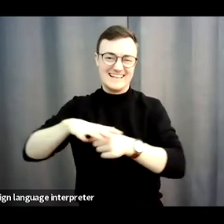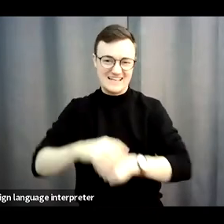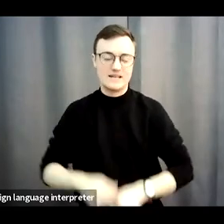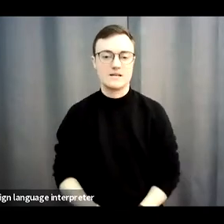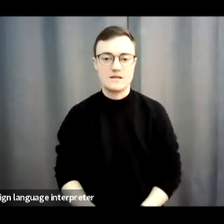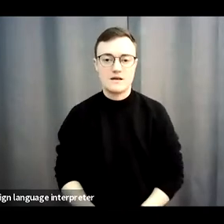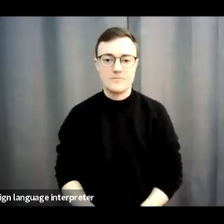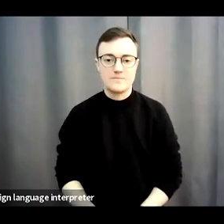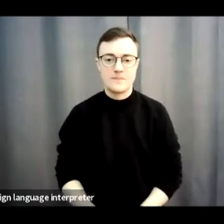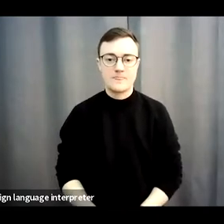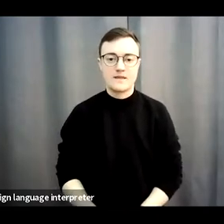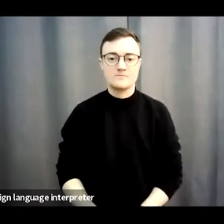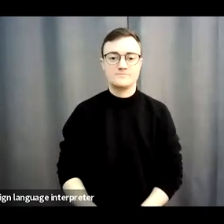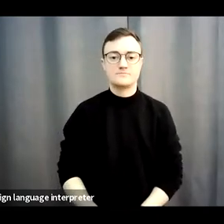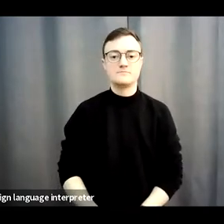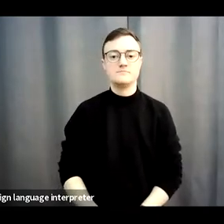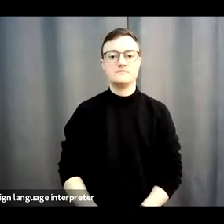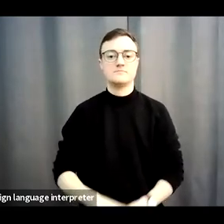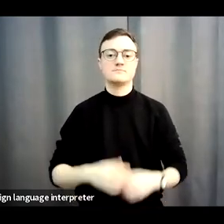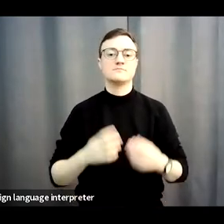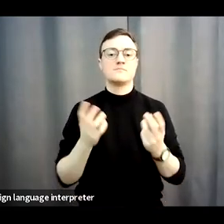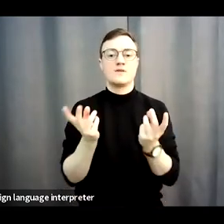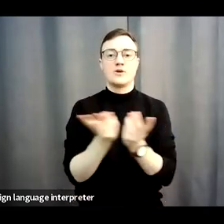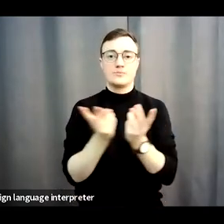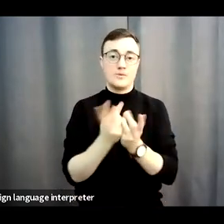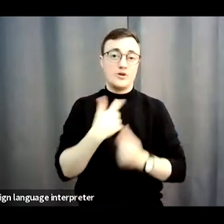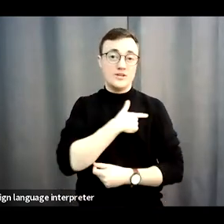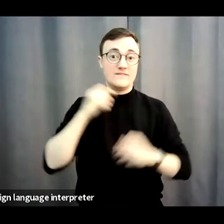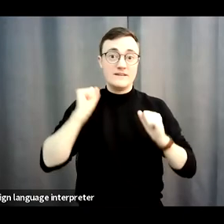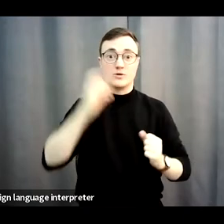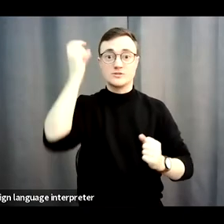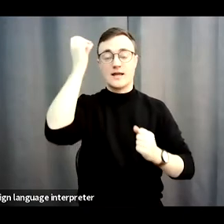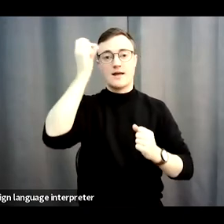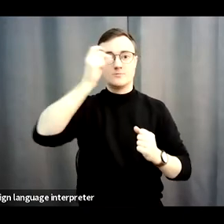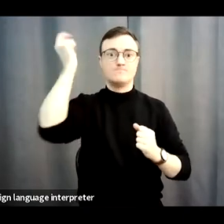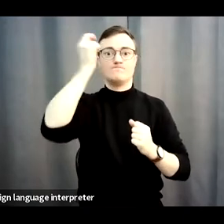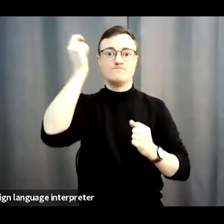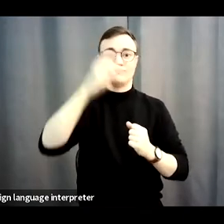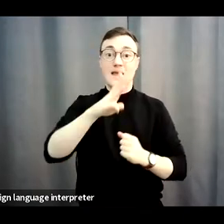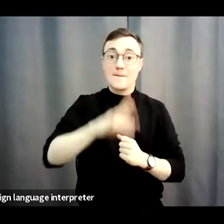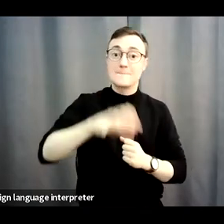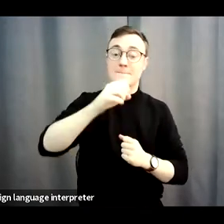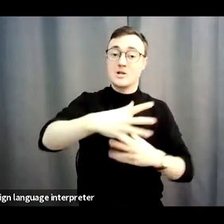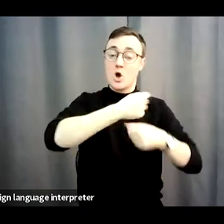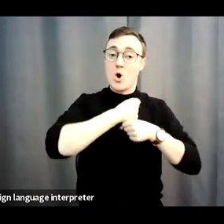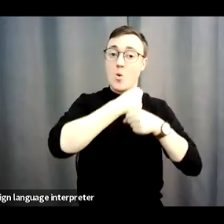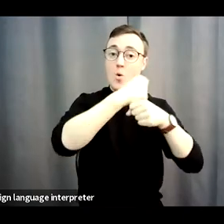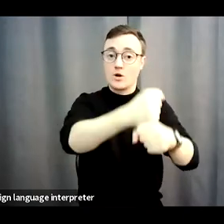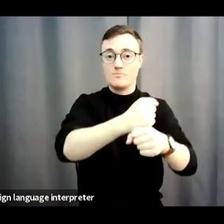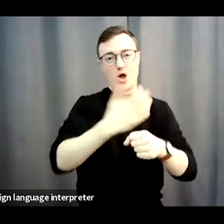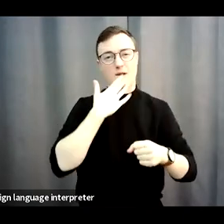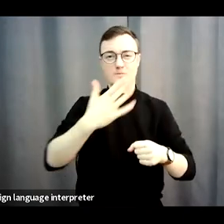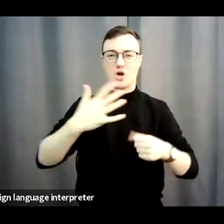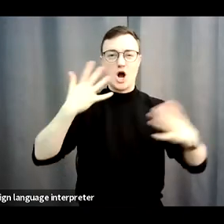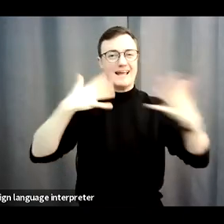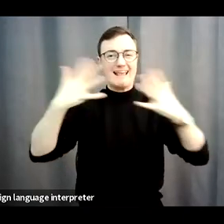supporting climate-friendly and environmentally sound solutions, free movement and mobility, joint